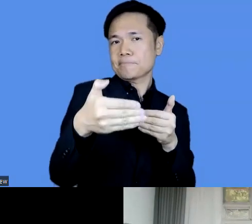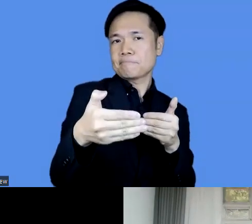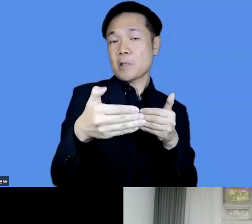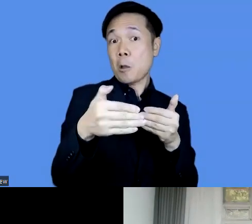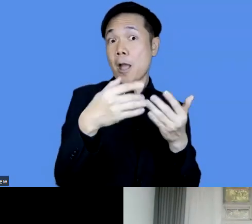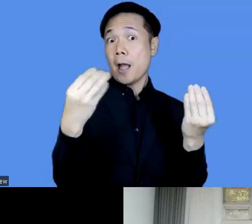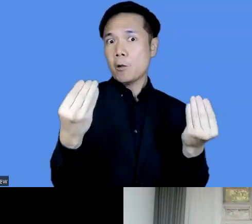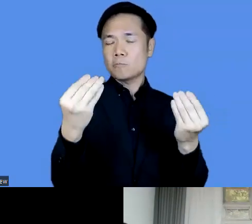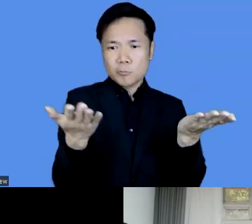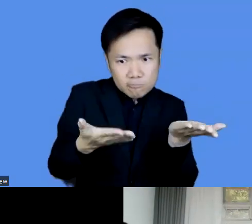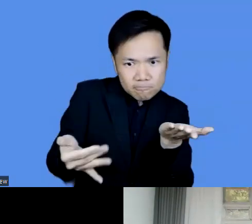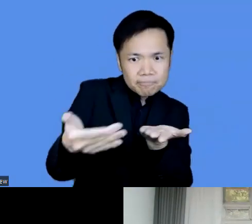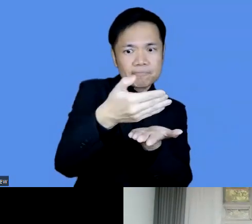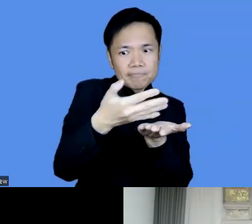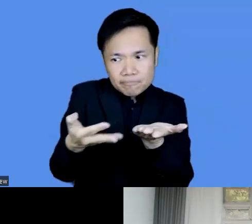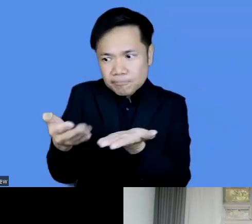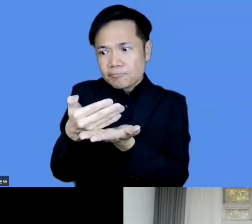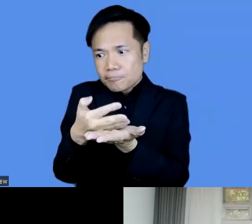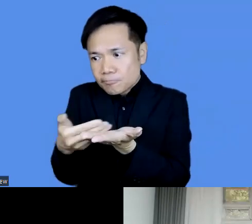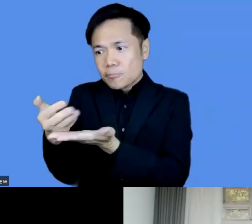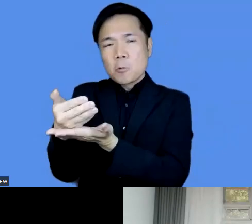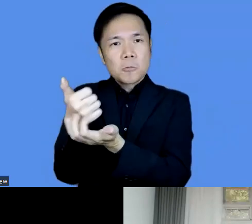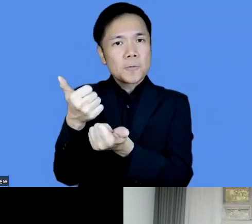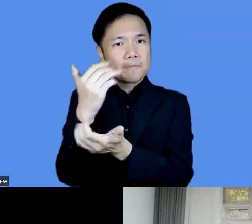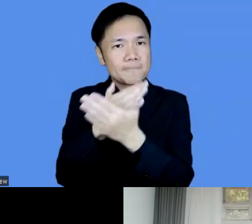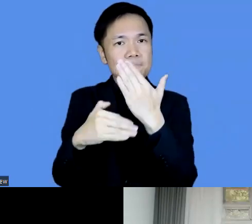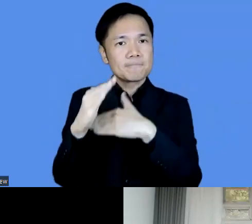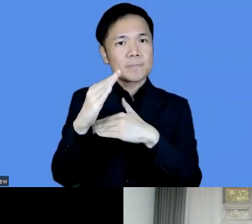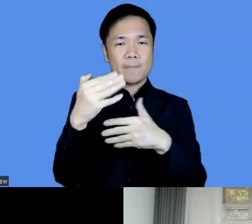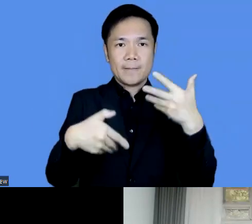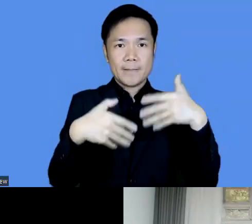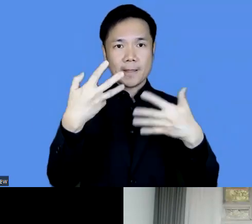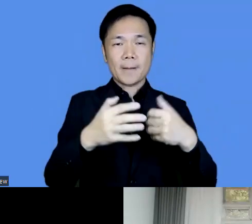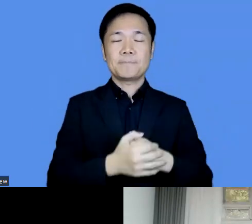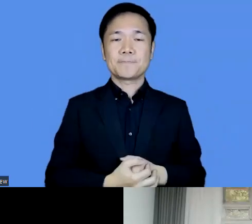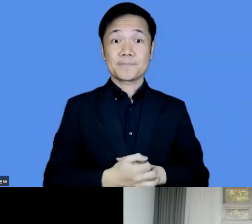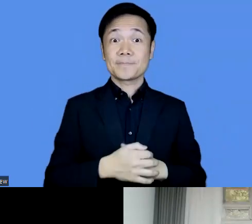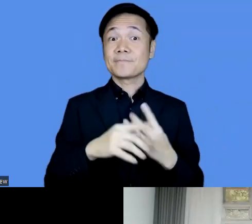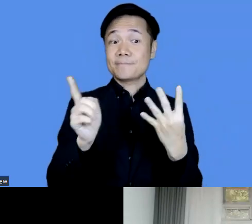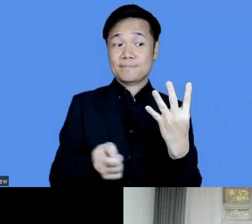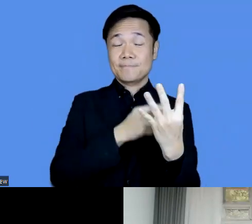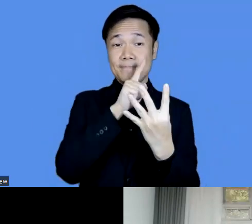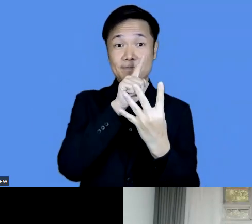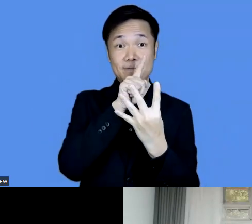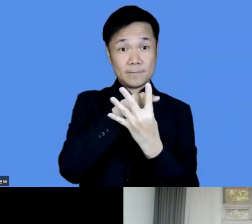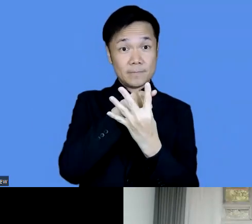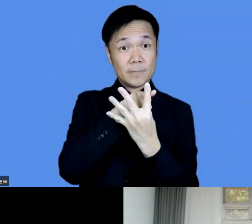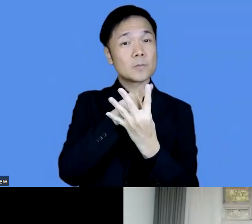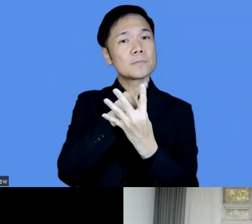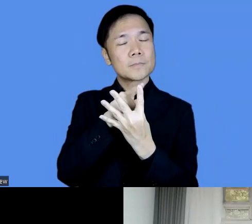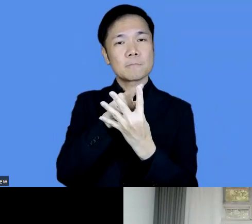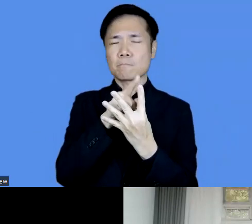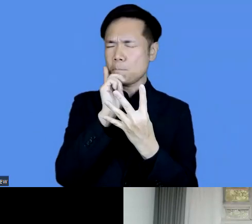collecting data with for and with person with disabilities. The first element to highlight is